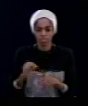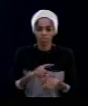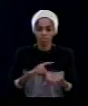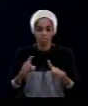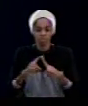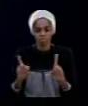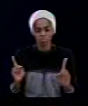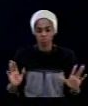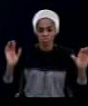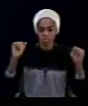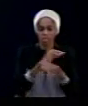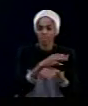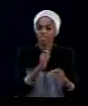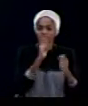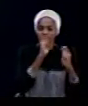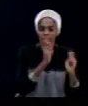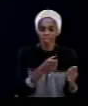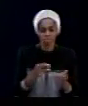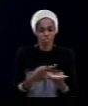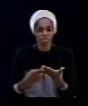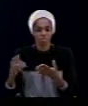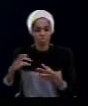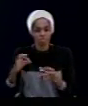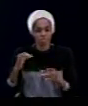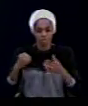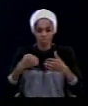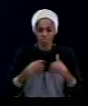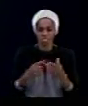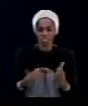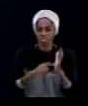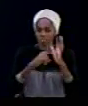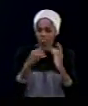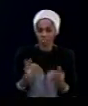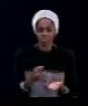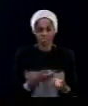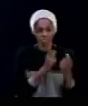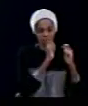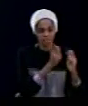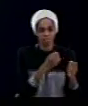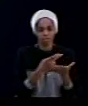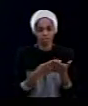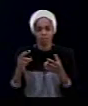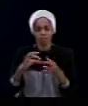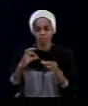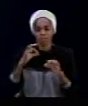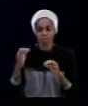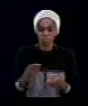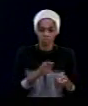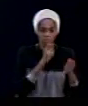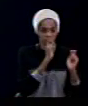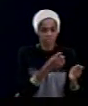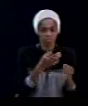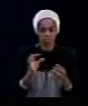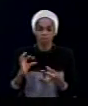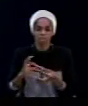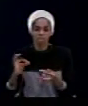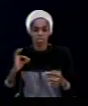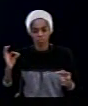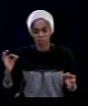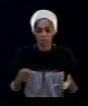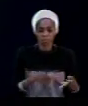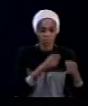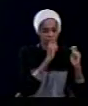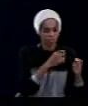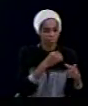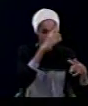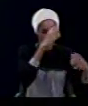the Holy Ghost. We have seen the demonstration of the gift of the Holy Ghost, the gift of the Spirit, the gift of faith,